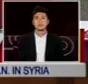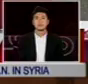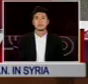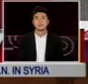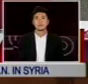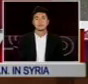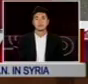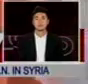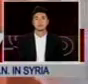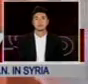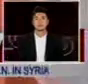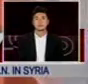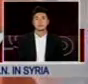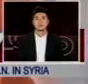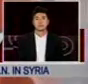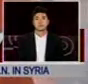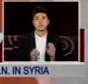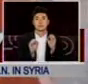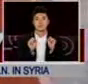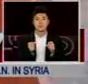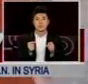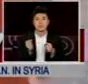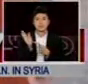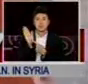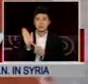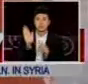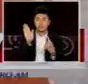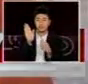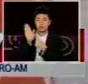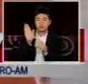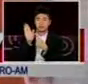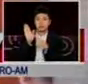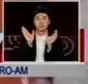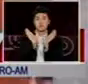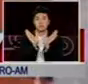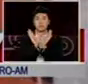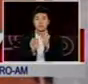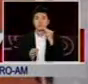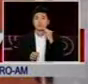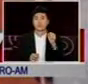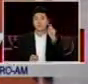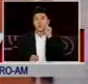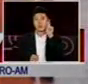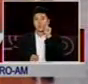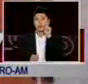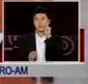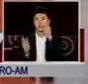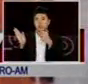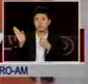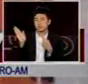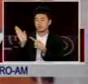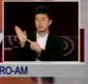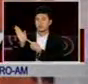Hello. Can you point to the bank certification, Ms. Chongson?